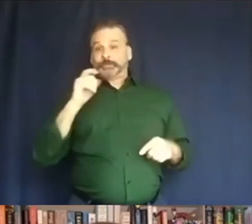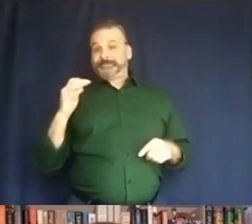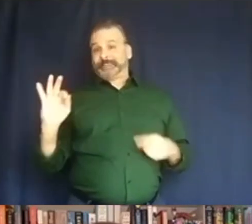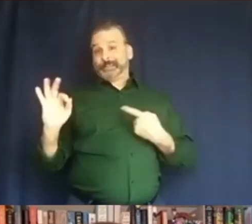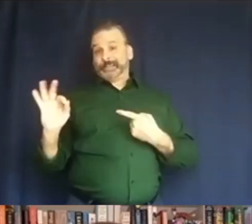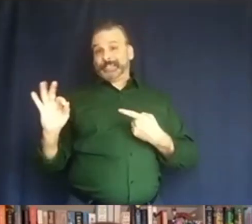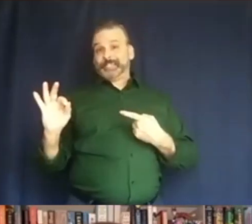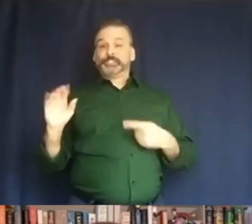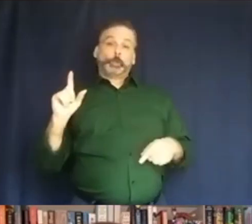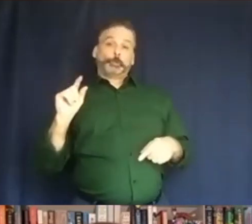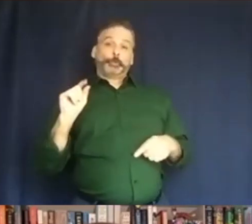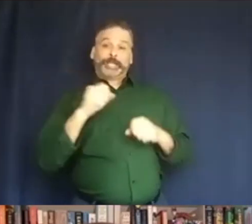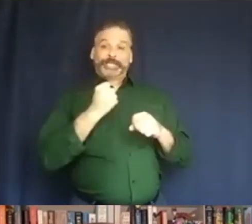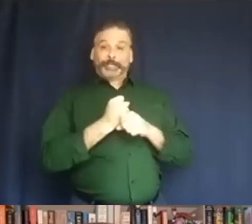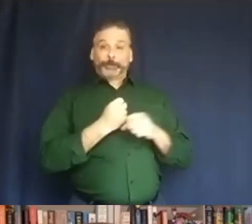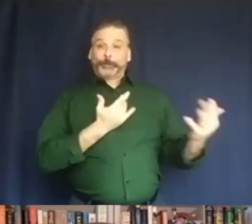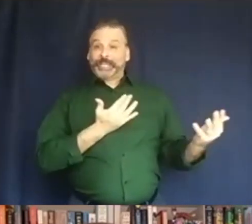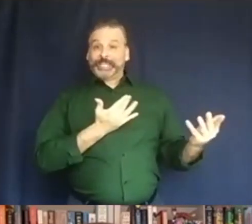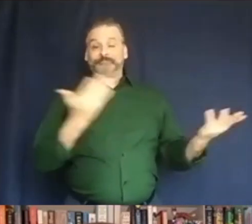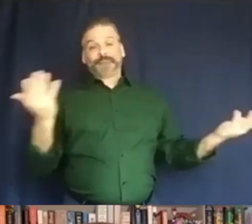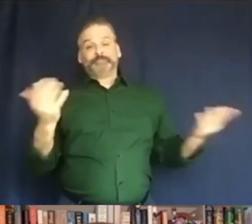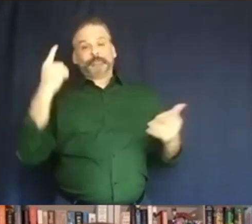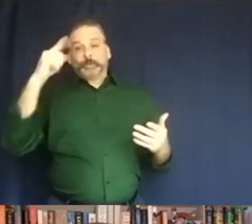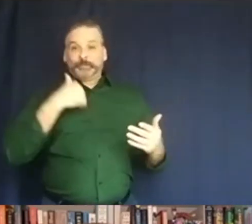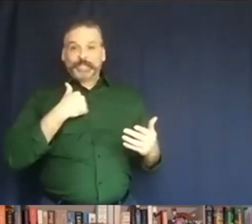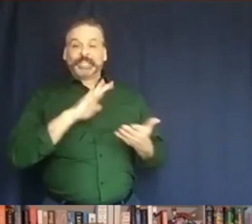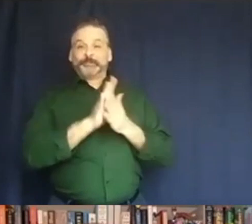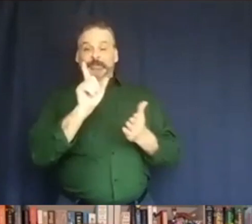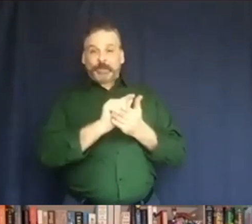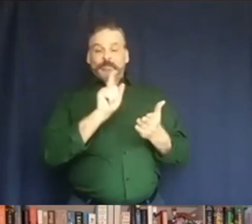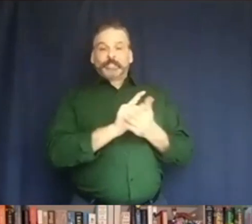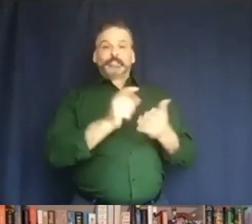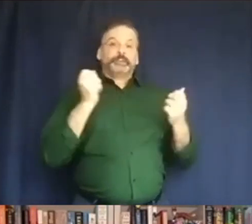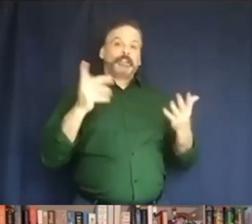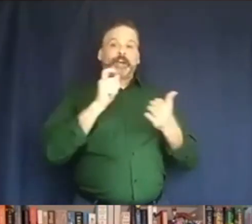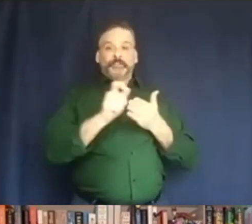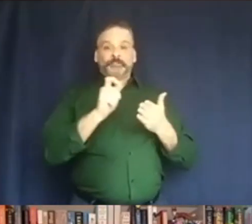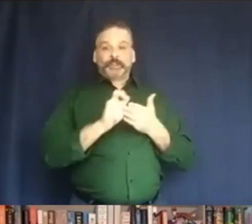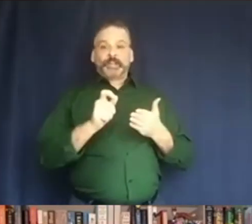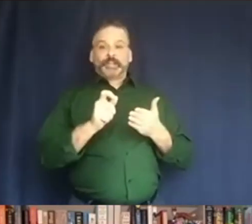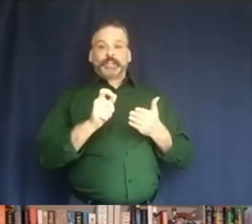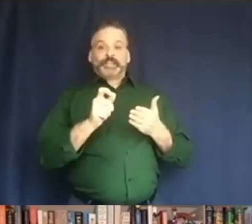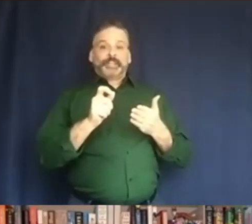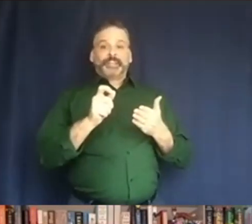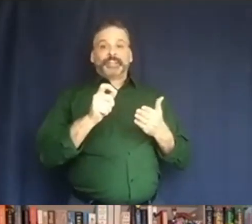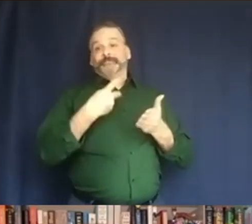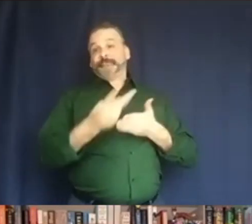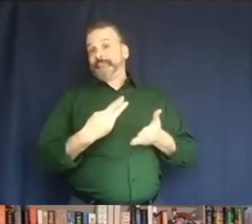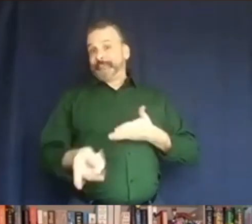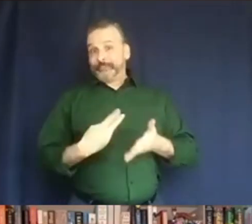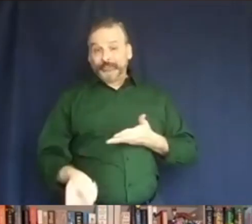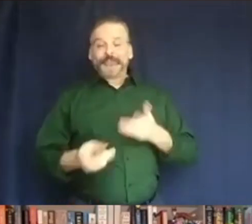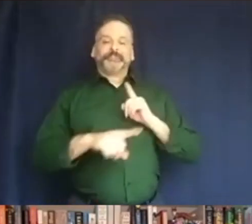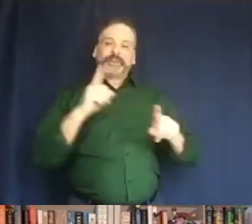know, 20-year wait, you know, for me to get published. A lot of writing in between, lots of failure. But,